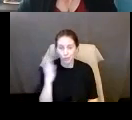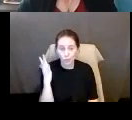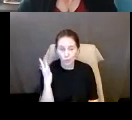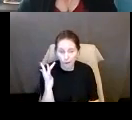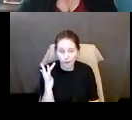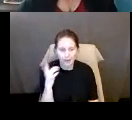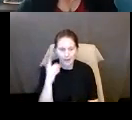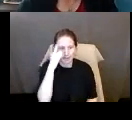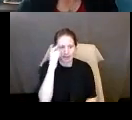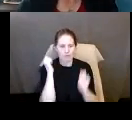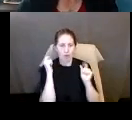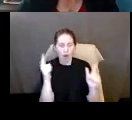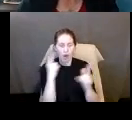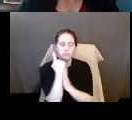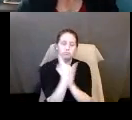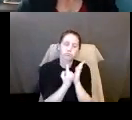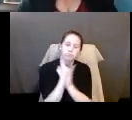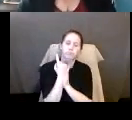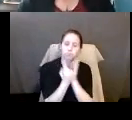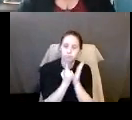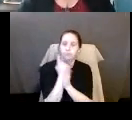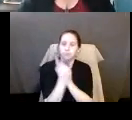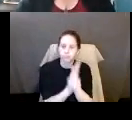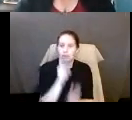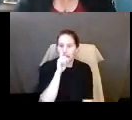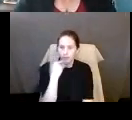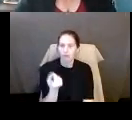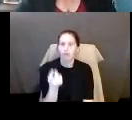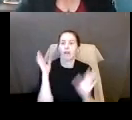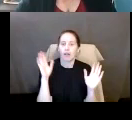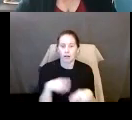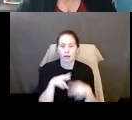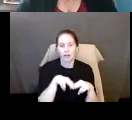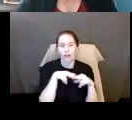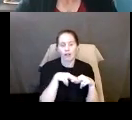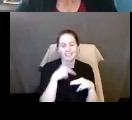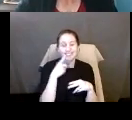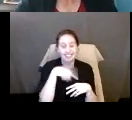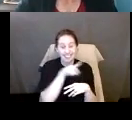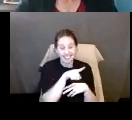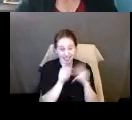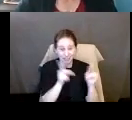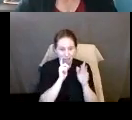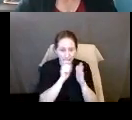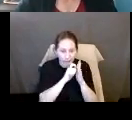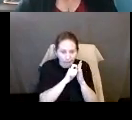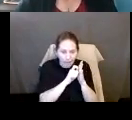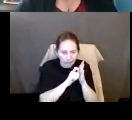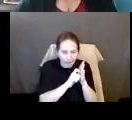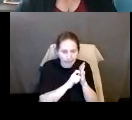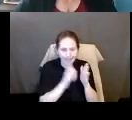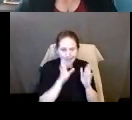in all of their hours and hours of boredom, right, these soldiers individually pecked inscriptions of